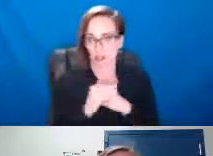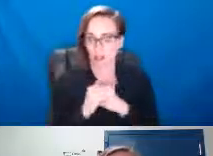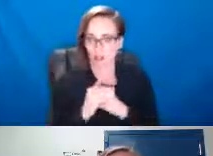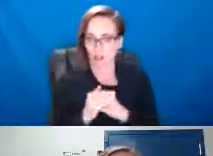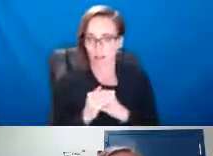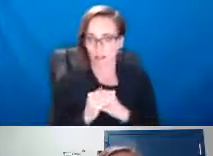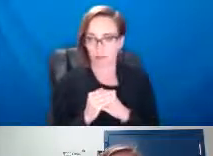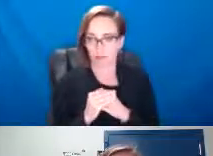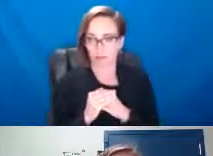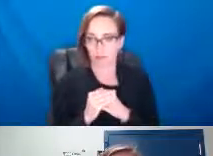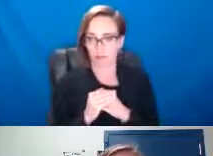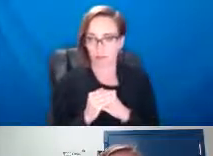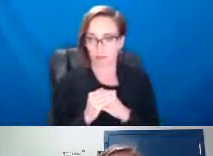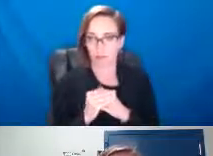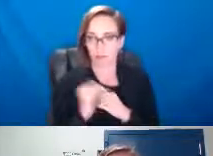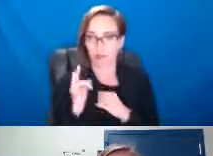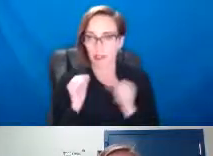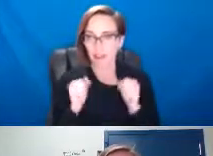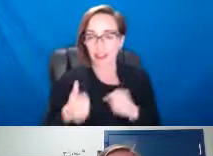the sound is amplified for them.